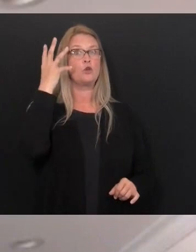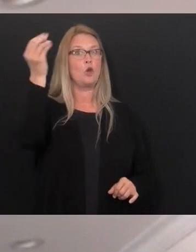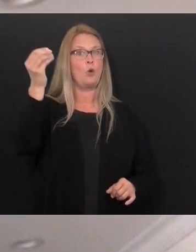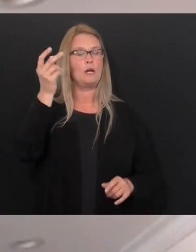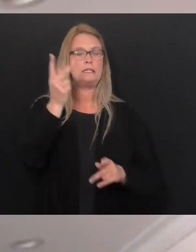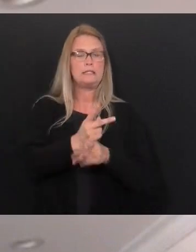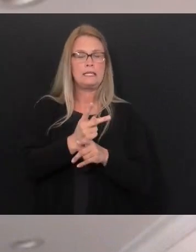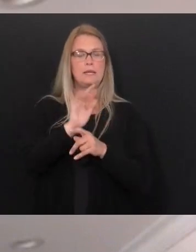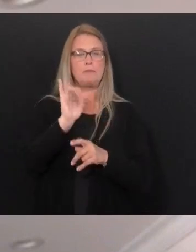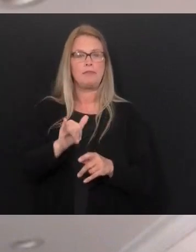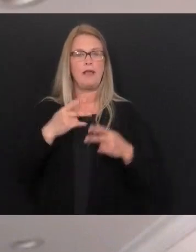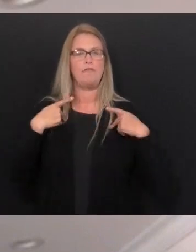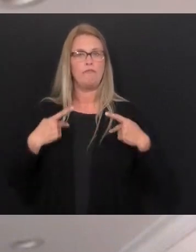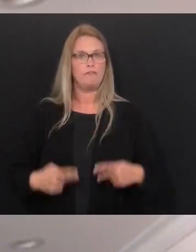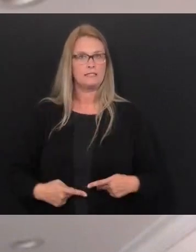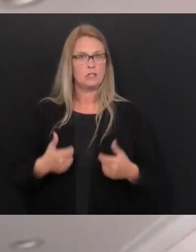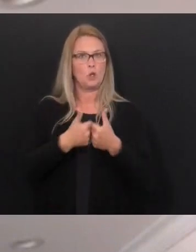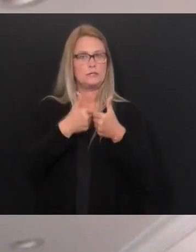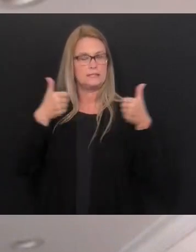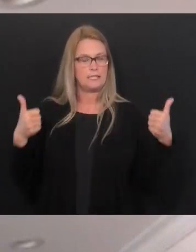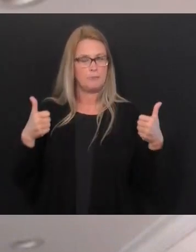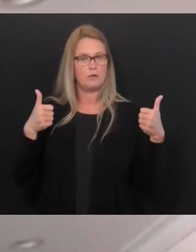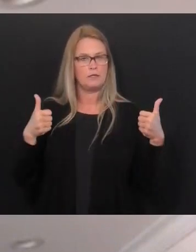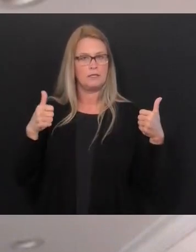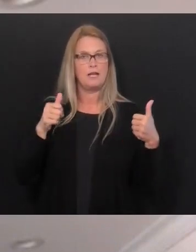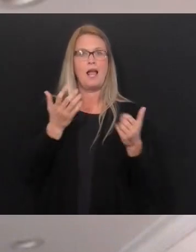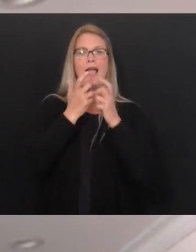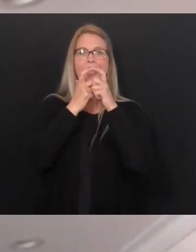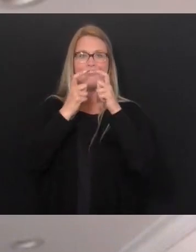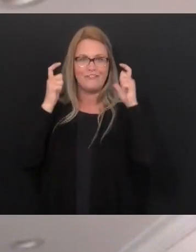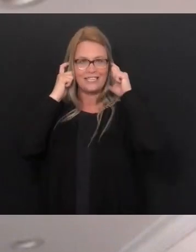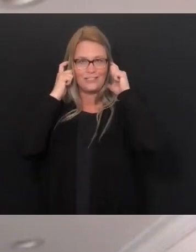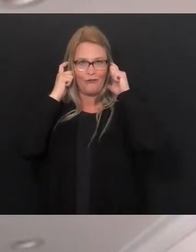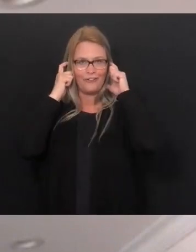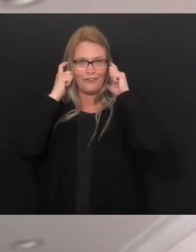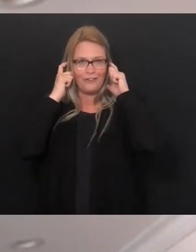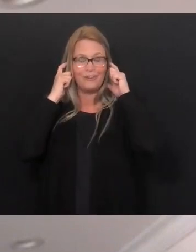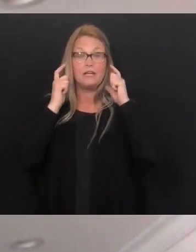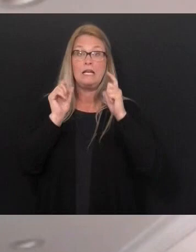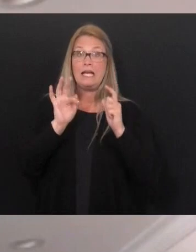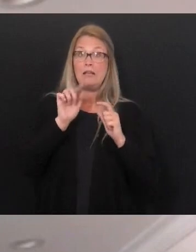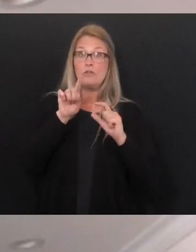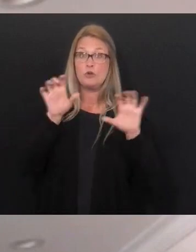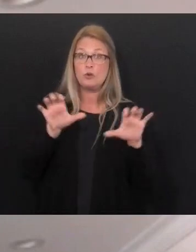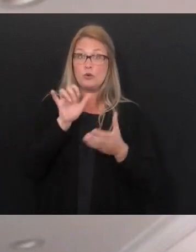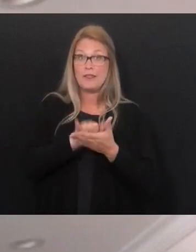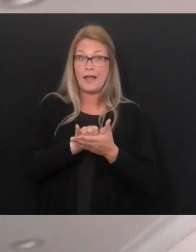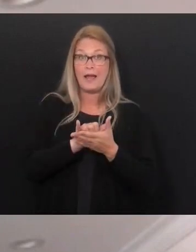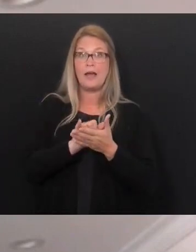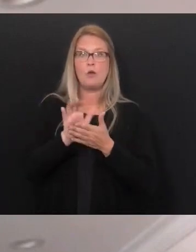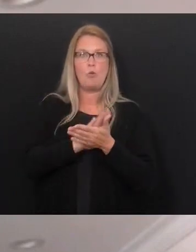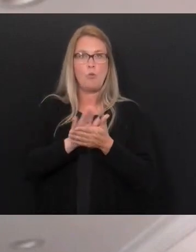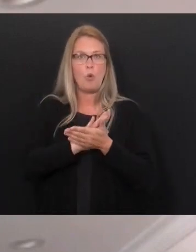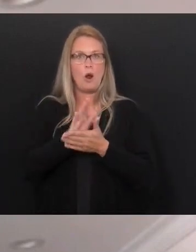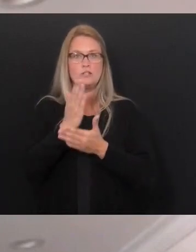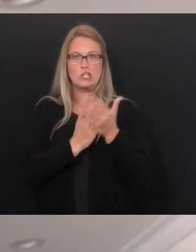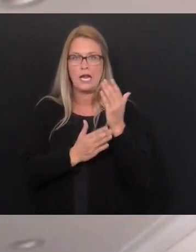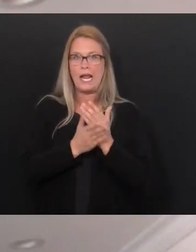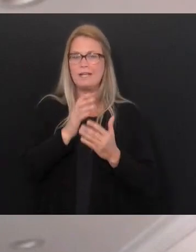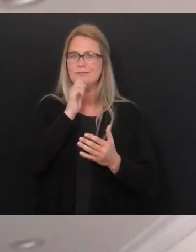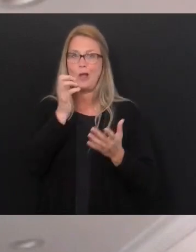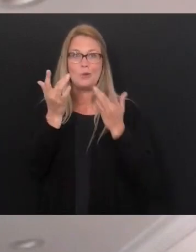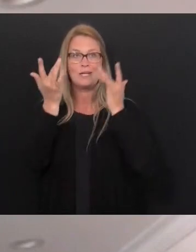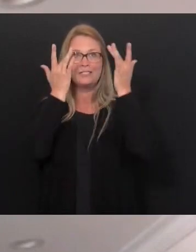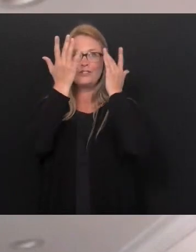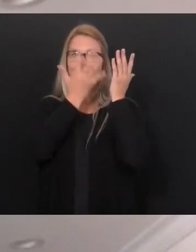that physical distance and wear a face covering. And I think that if you do that well and wash your hands and don't touch your face, I